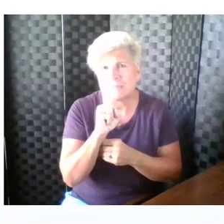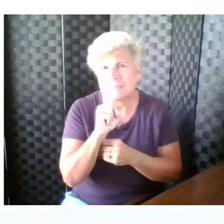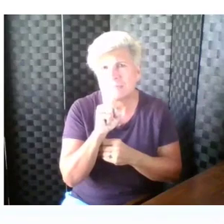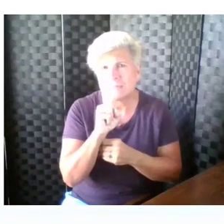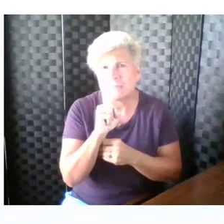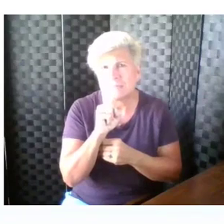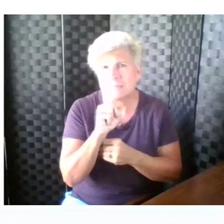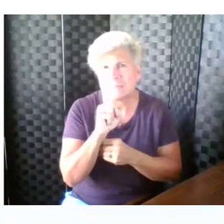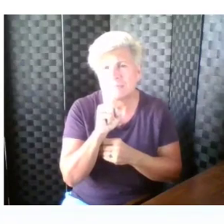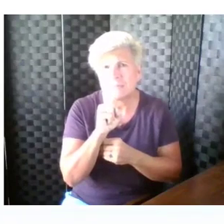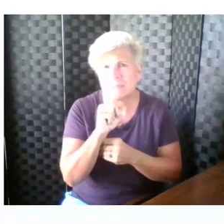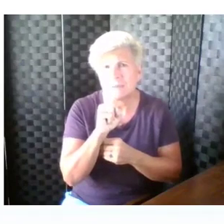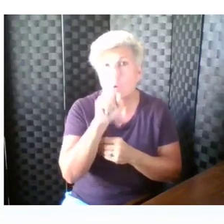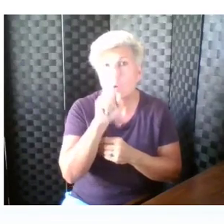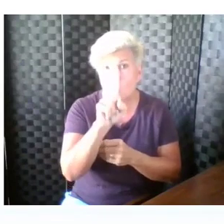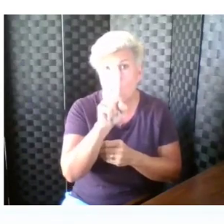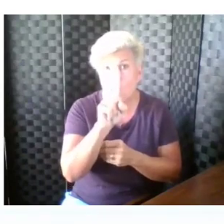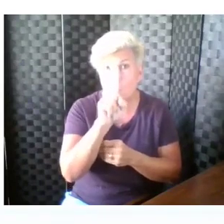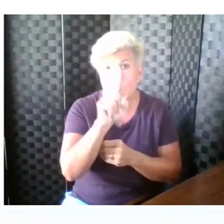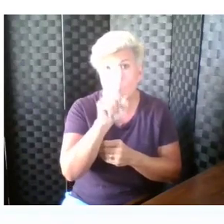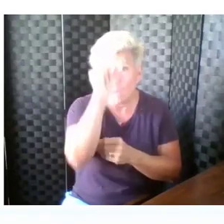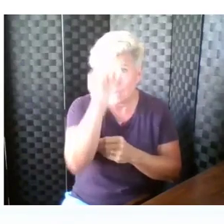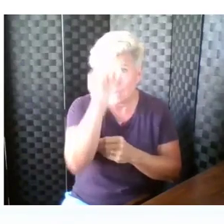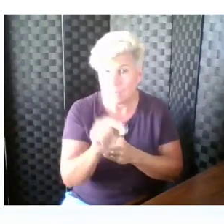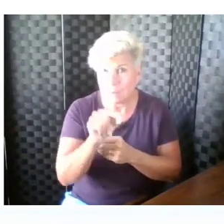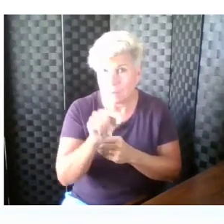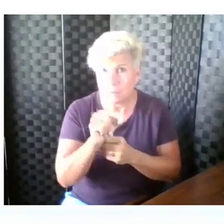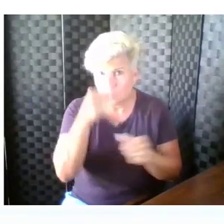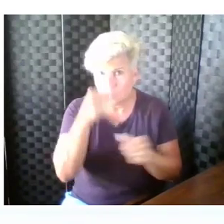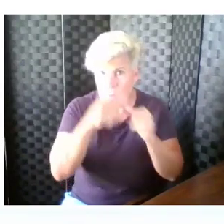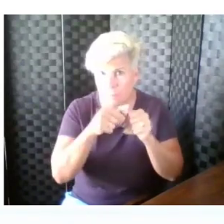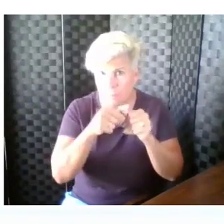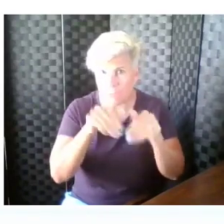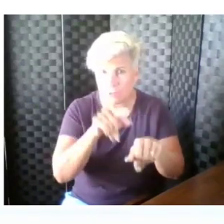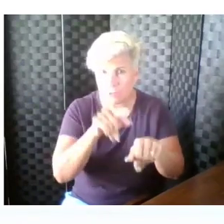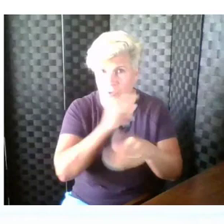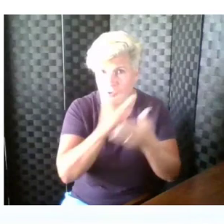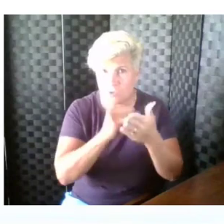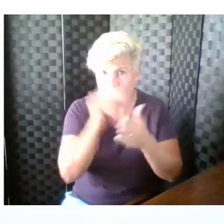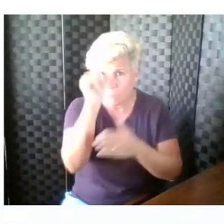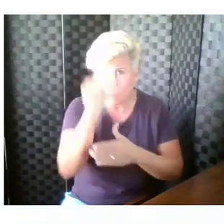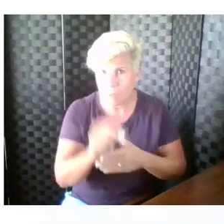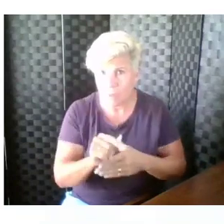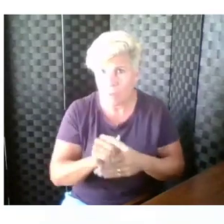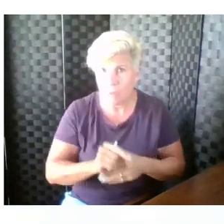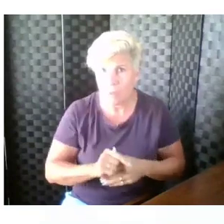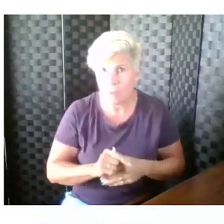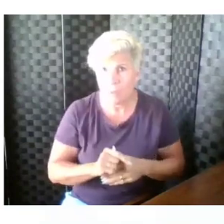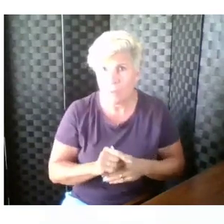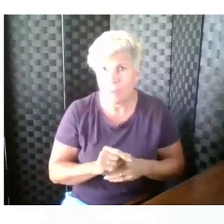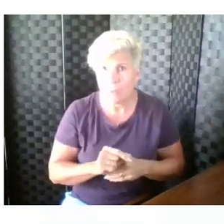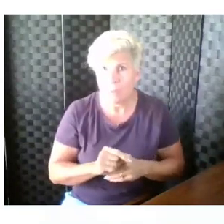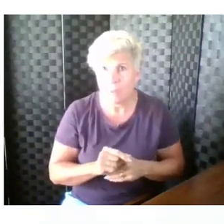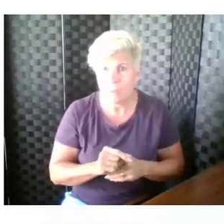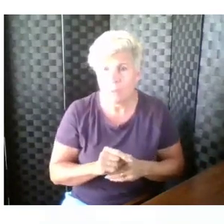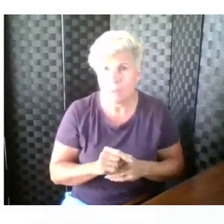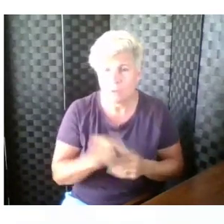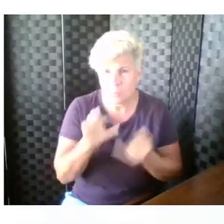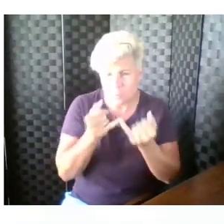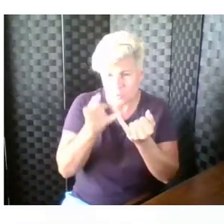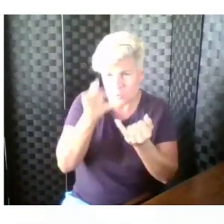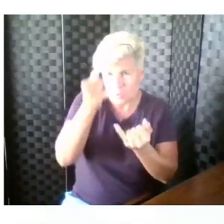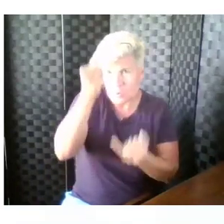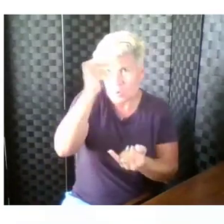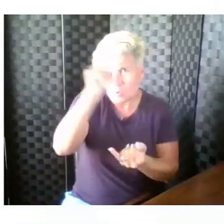114? Yep, just 1. So we're going to draw 1 long. Do you remember how to draw a long? It's just that tall,